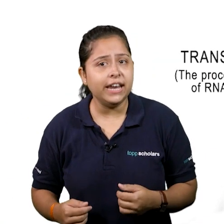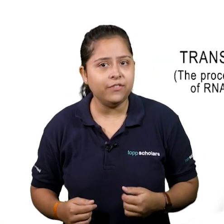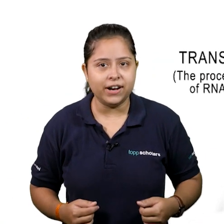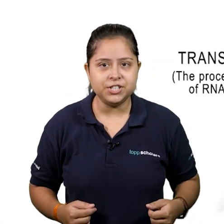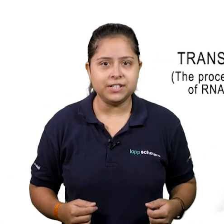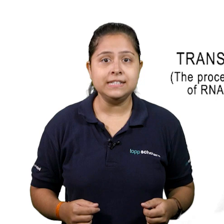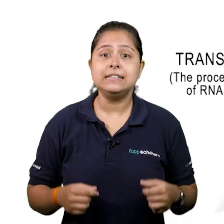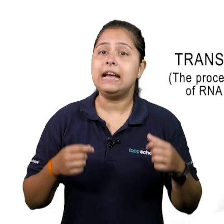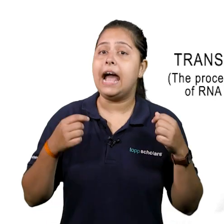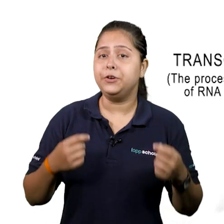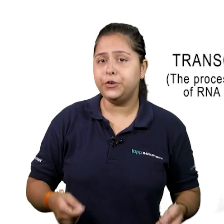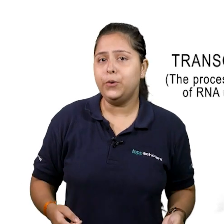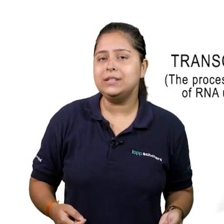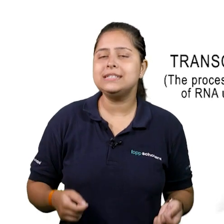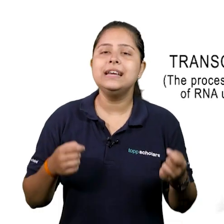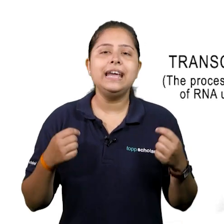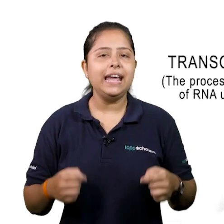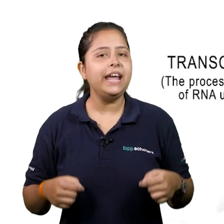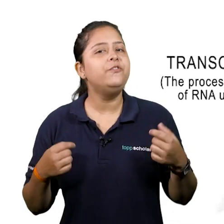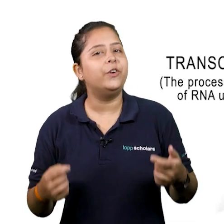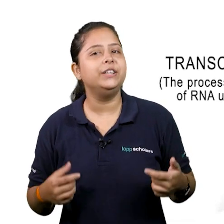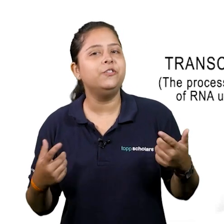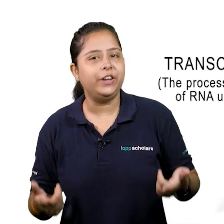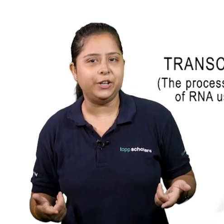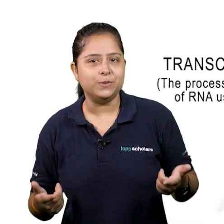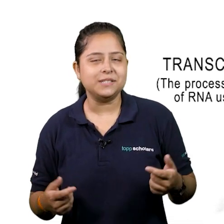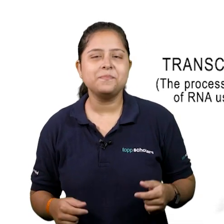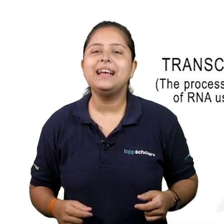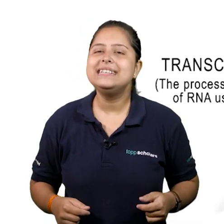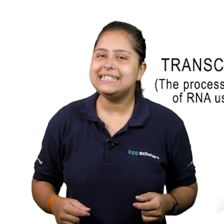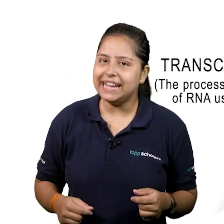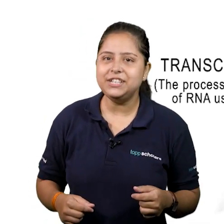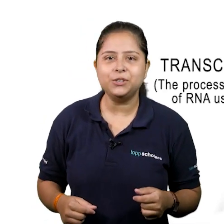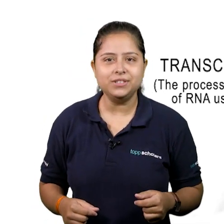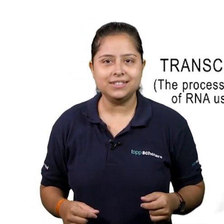of DNA functions and roles in further videos. Stay tuned.